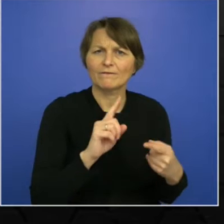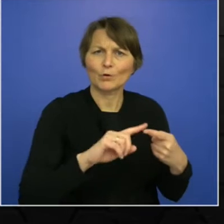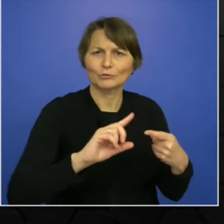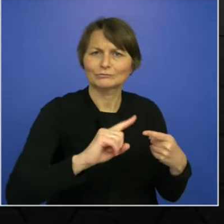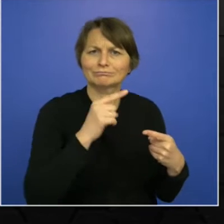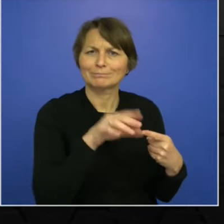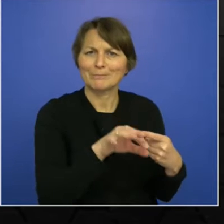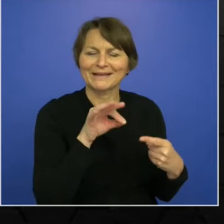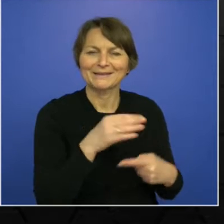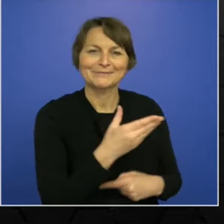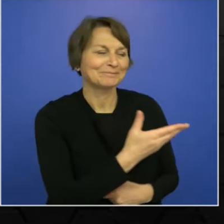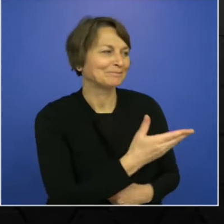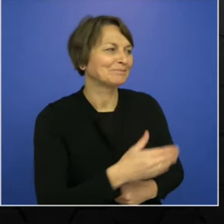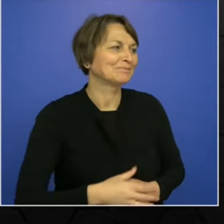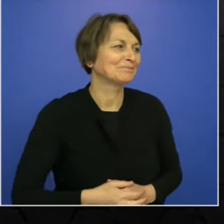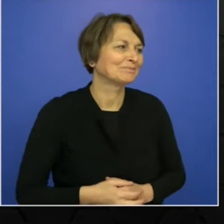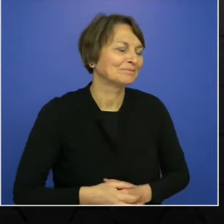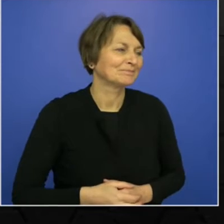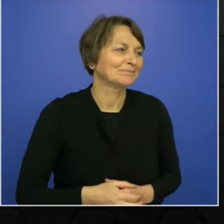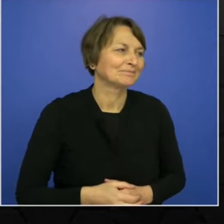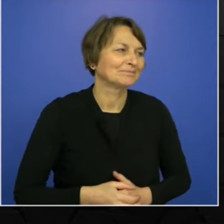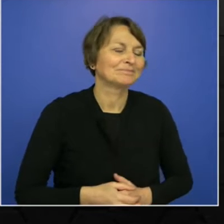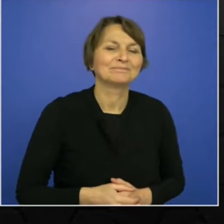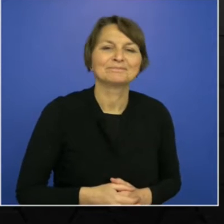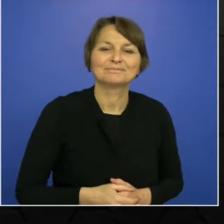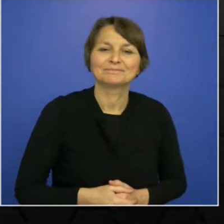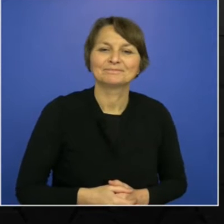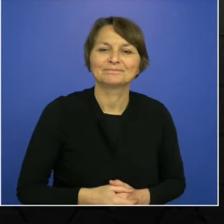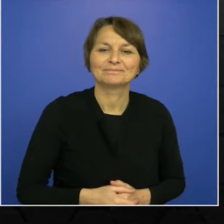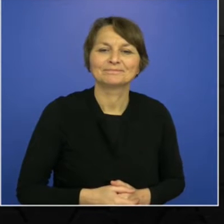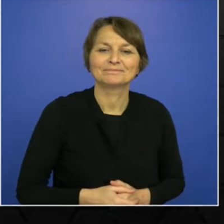create. There is some validation